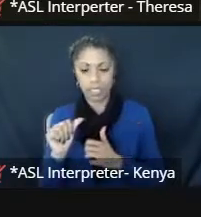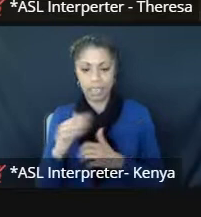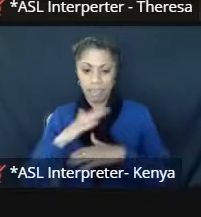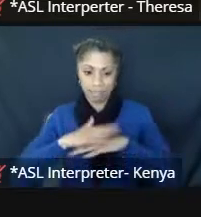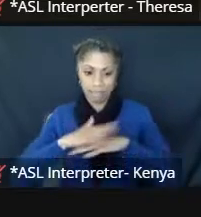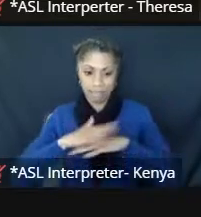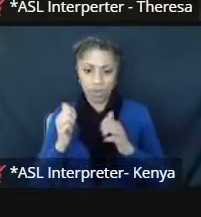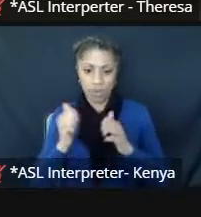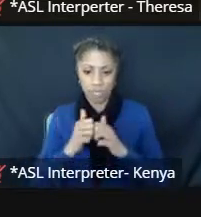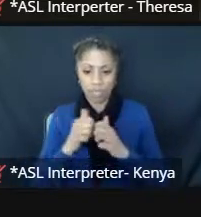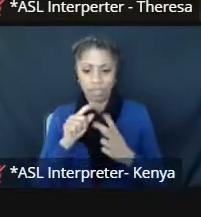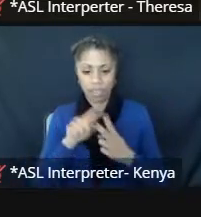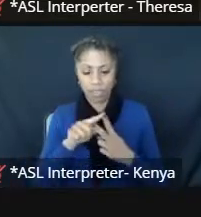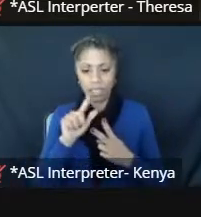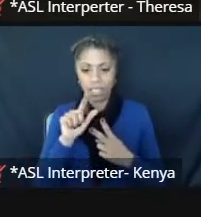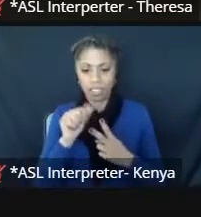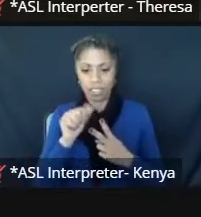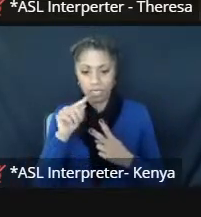ARC or